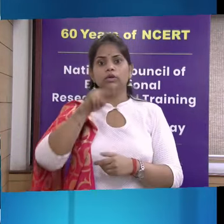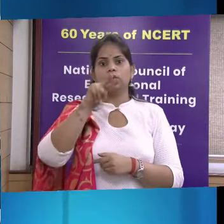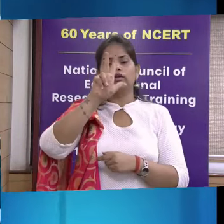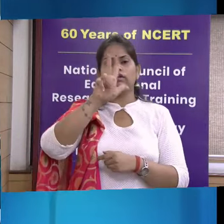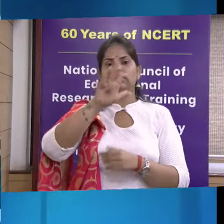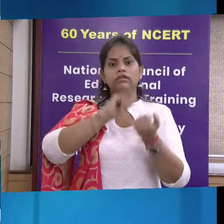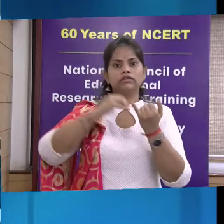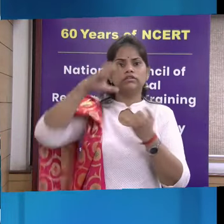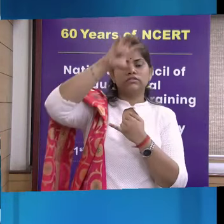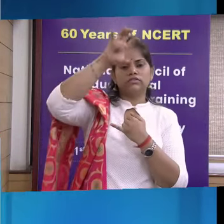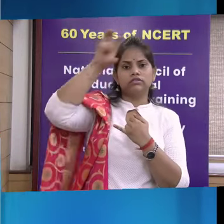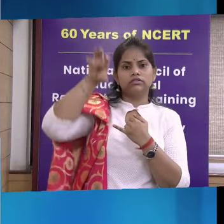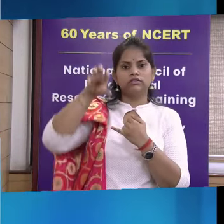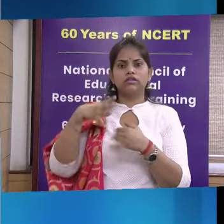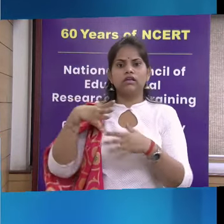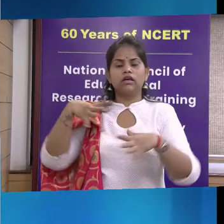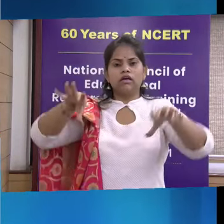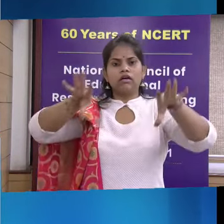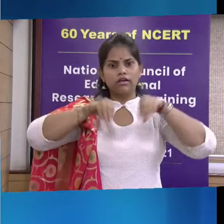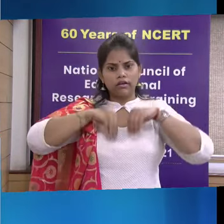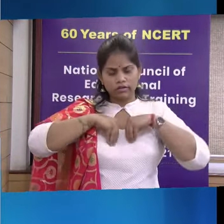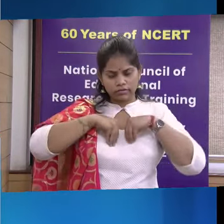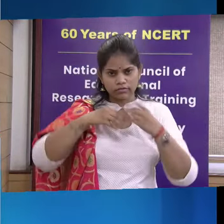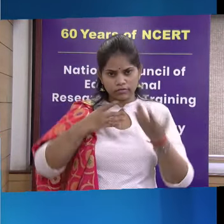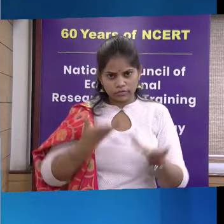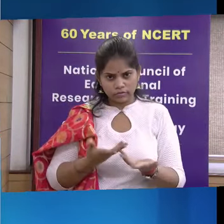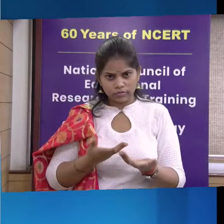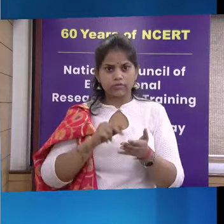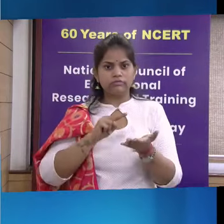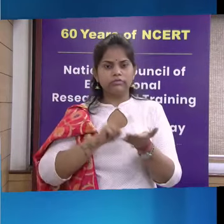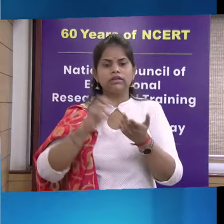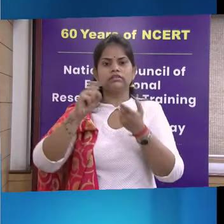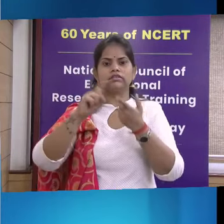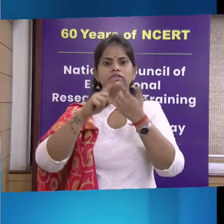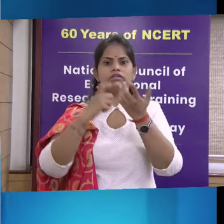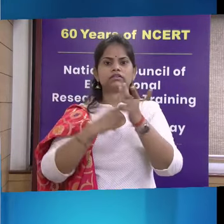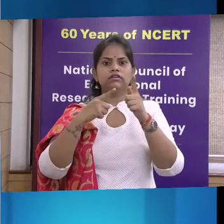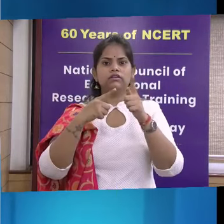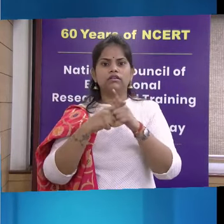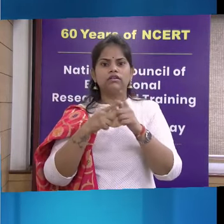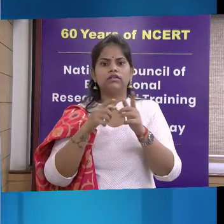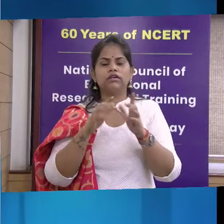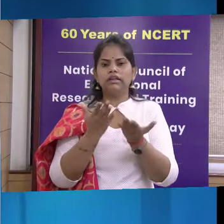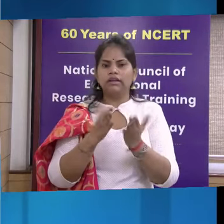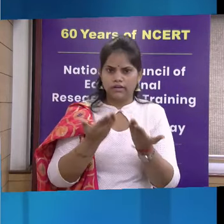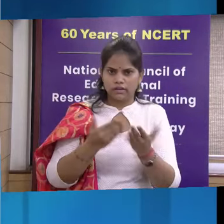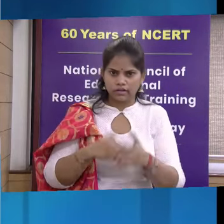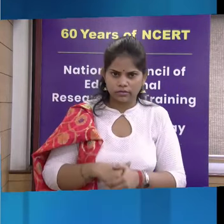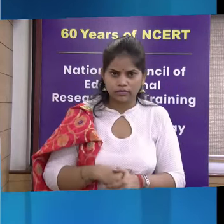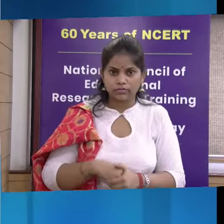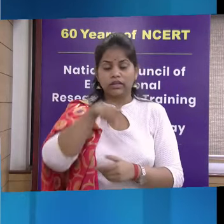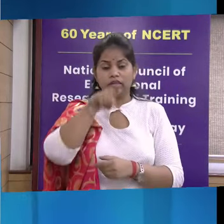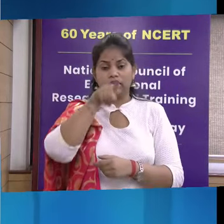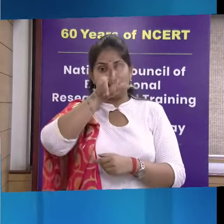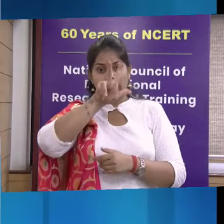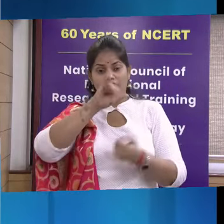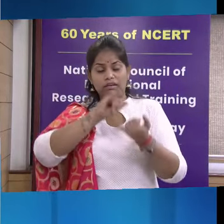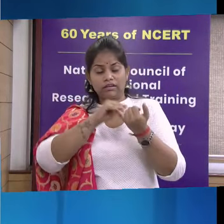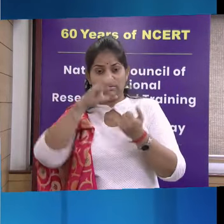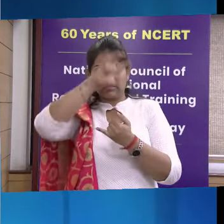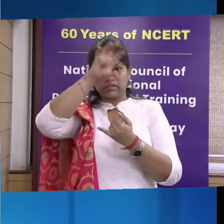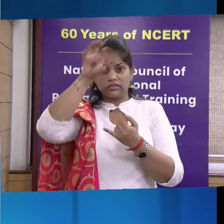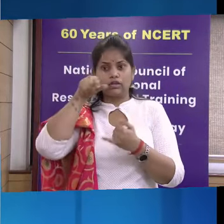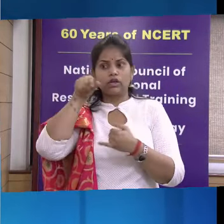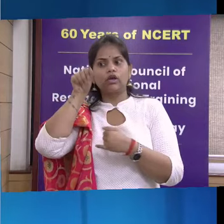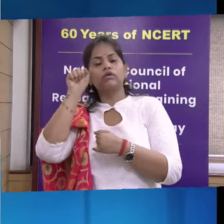adopt NCERT textbooks at different stages, including 18 states which have been given copyright